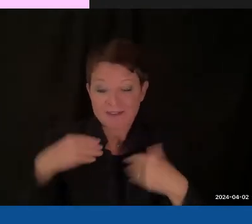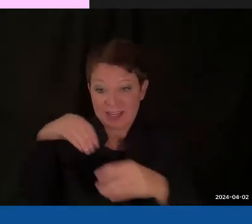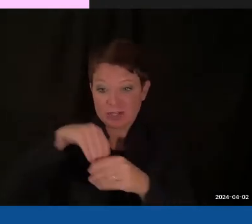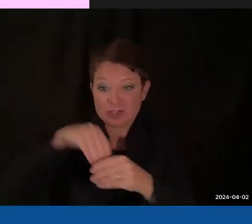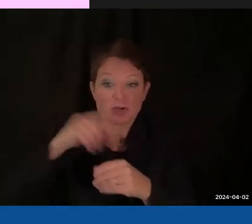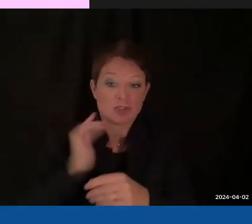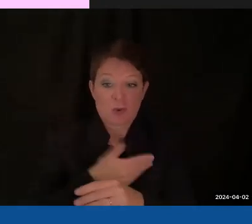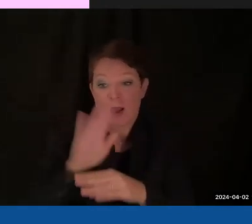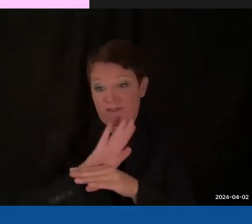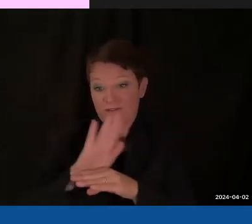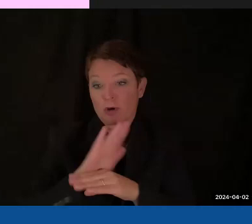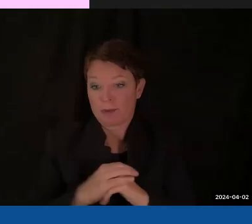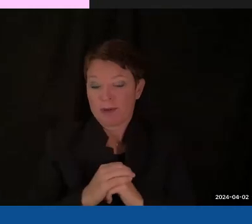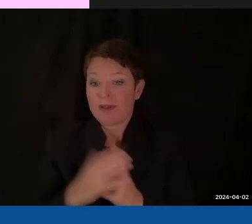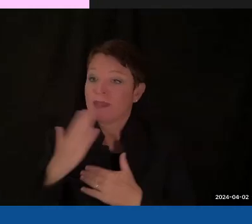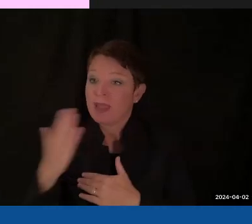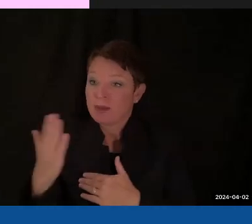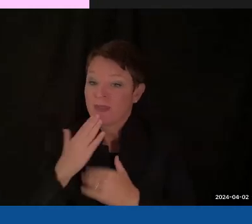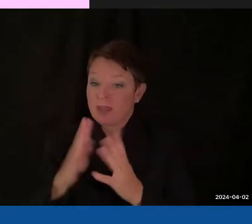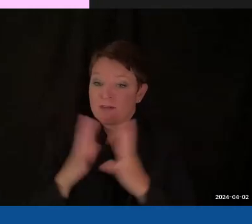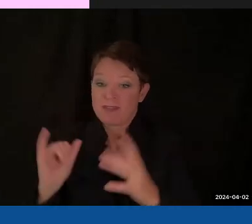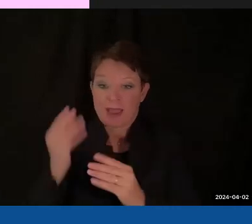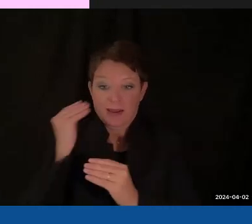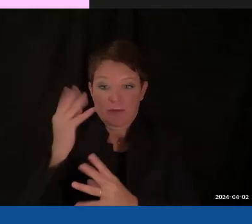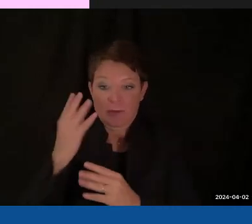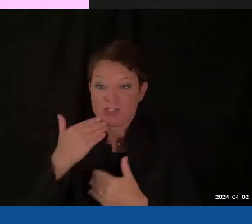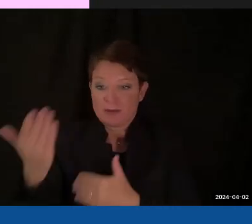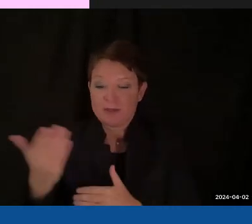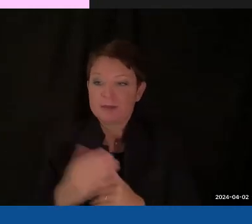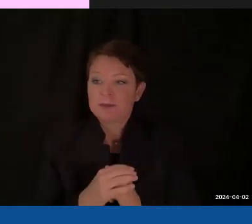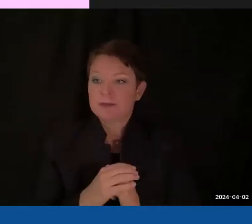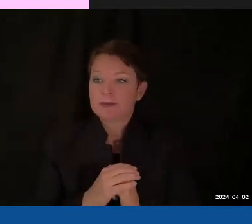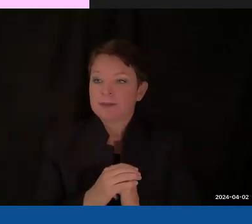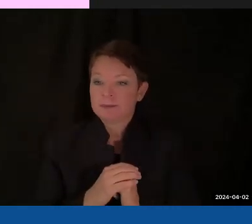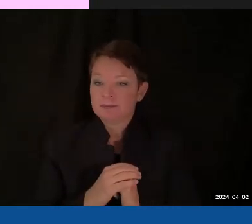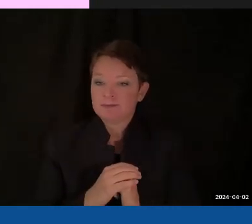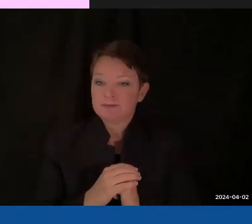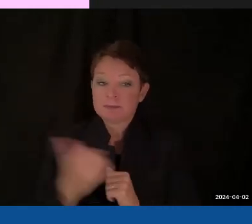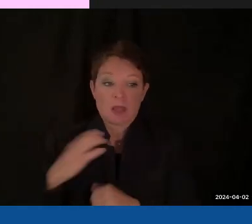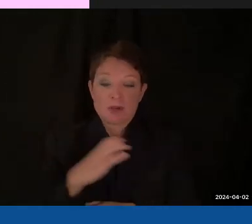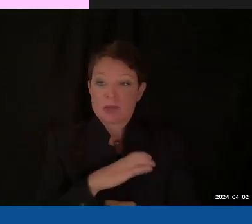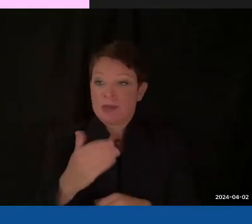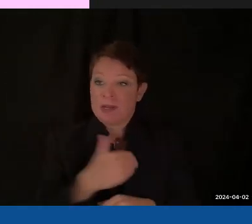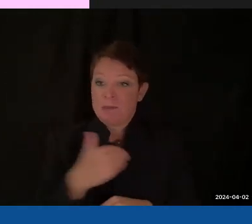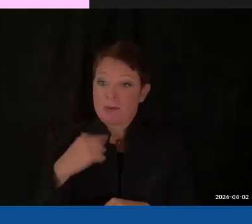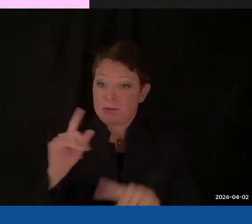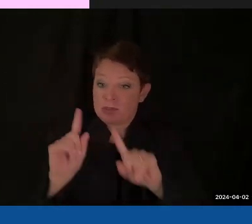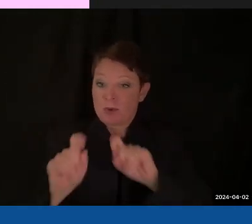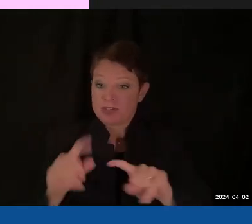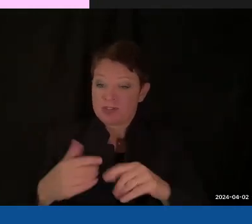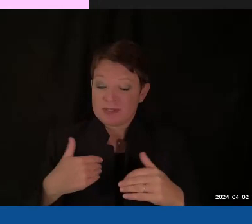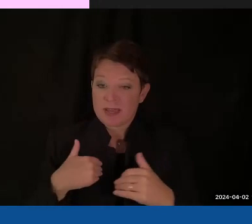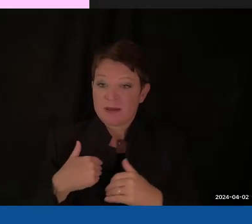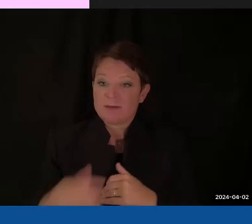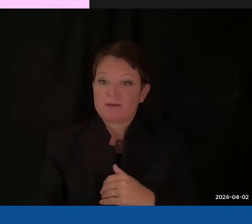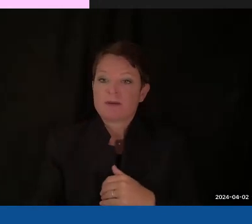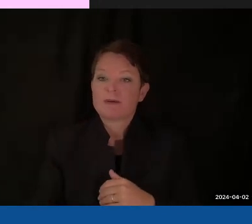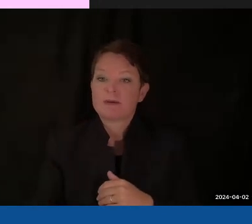to the firm. Thank you. Thank you for that information. Any other committee members?